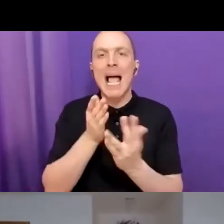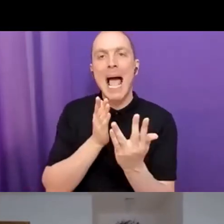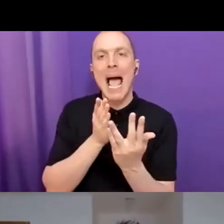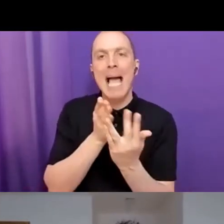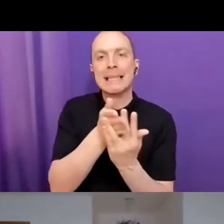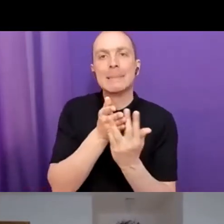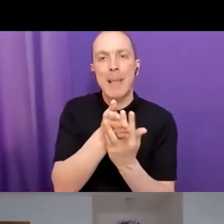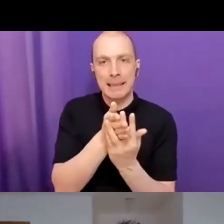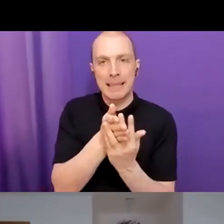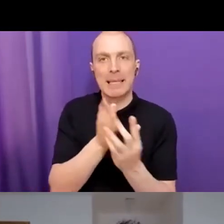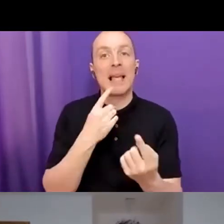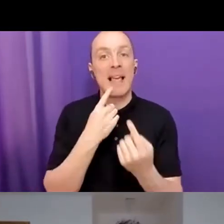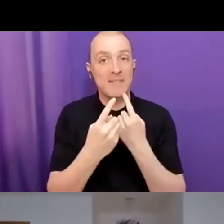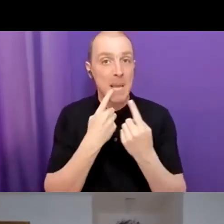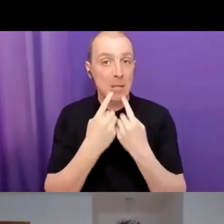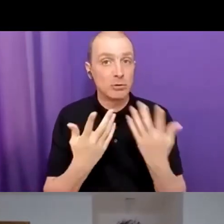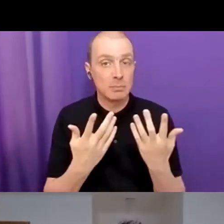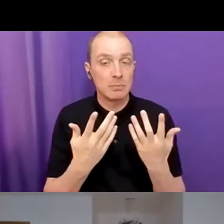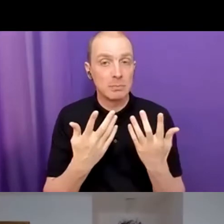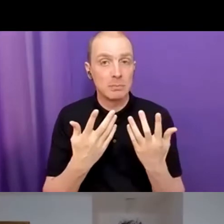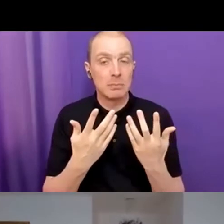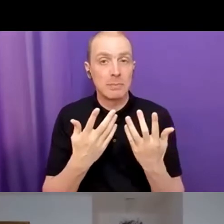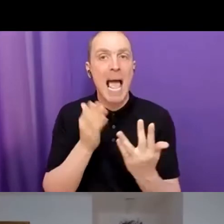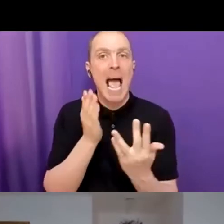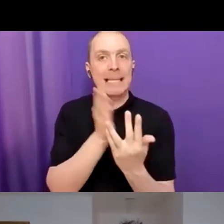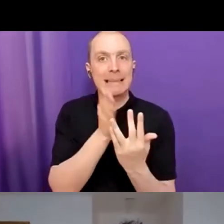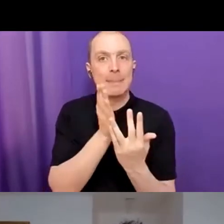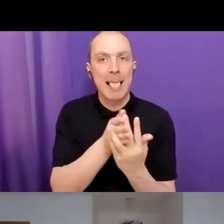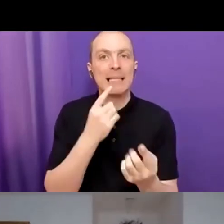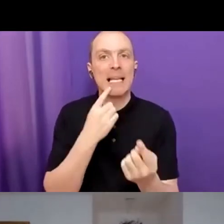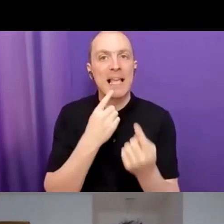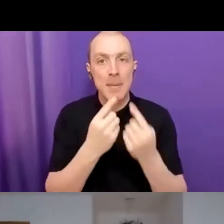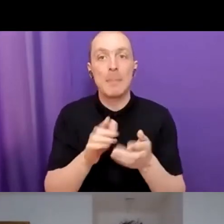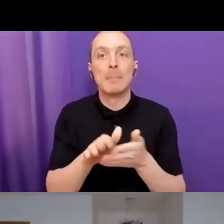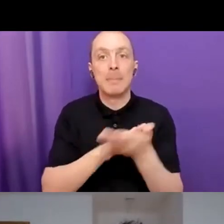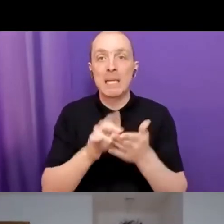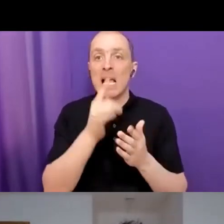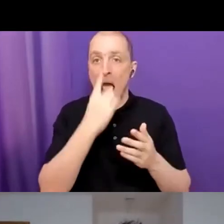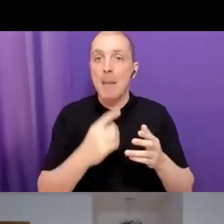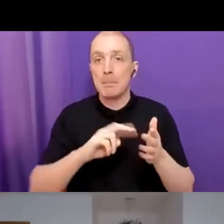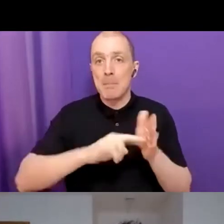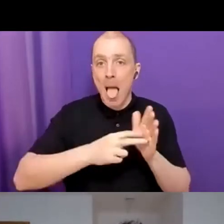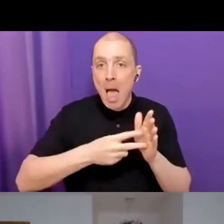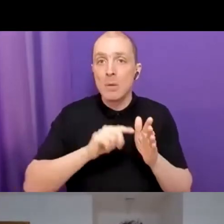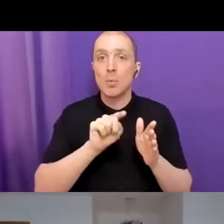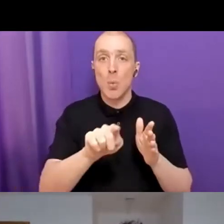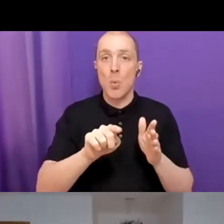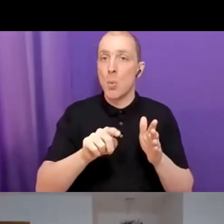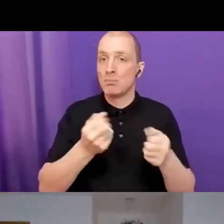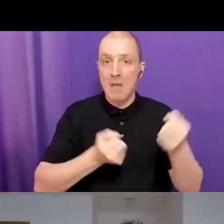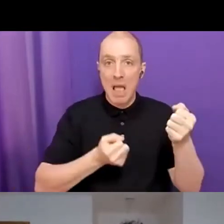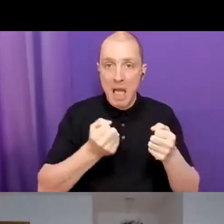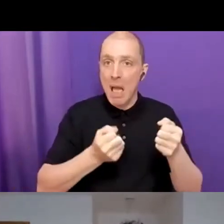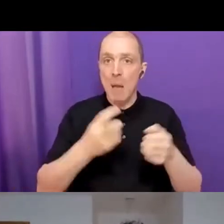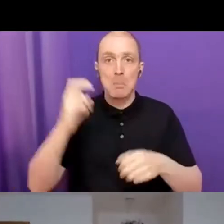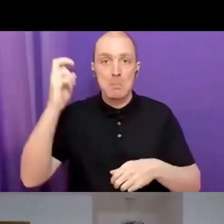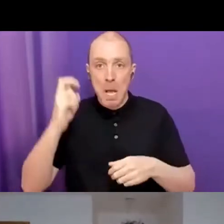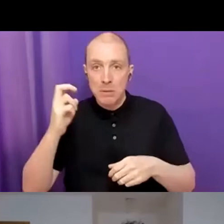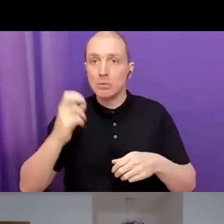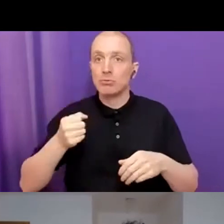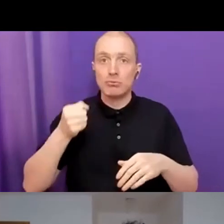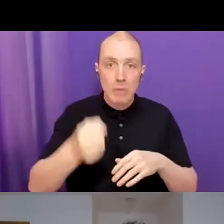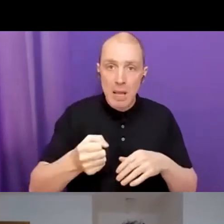where possible, to help you better plan your journey, whether using traditional modes of transport, like bus,